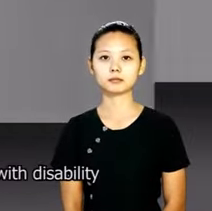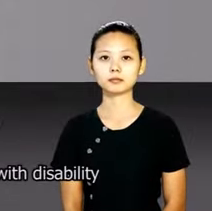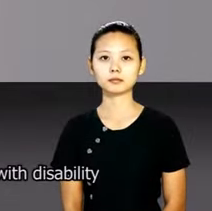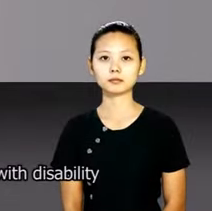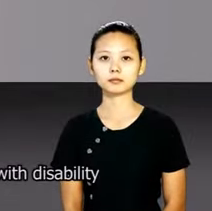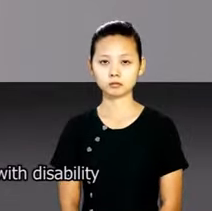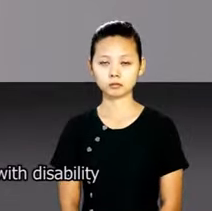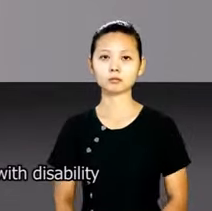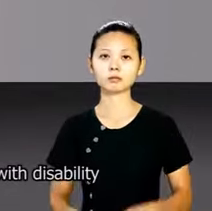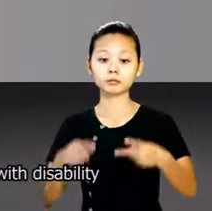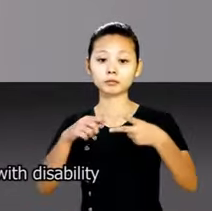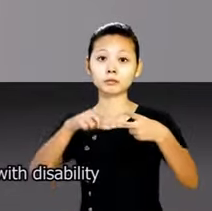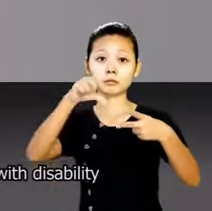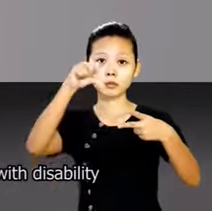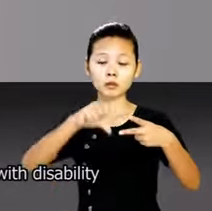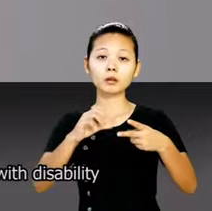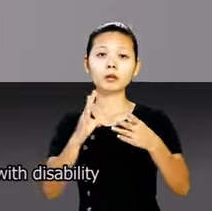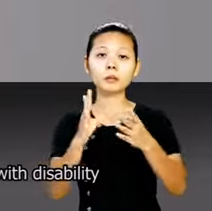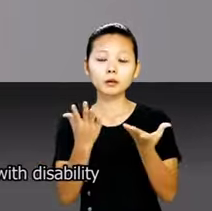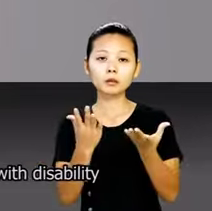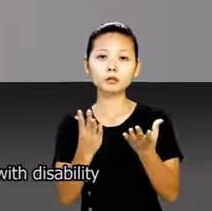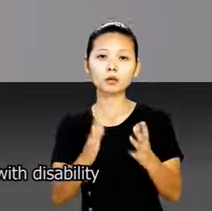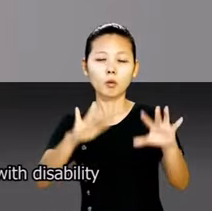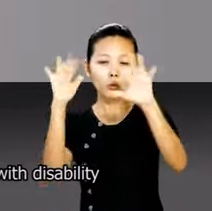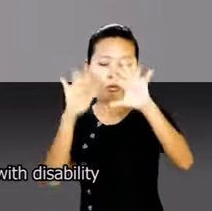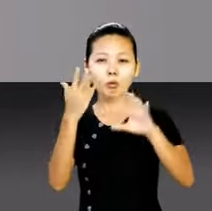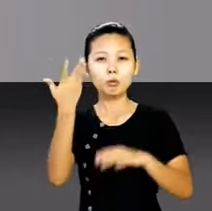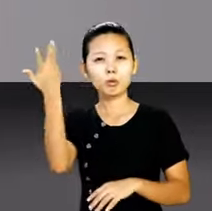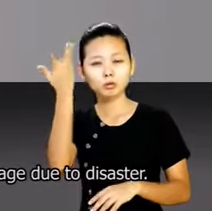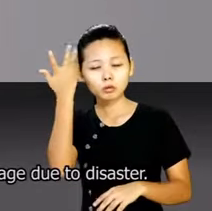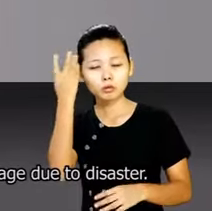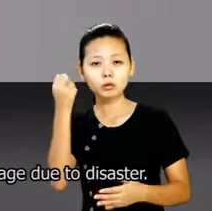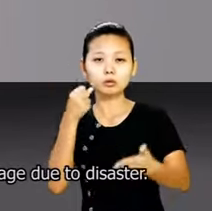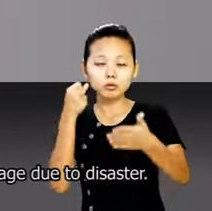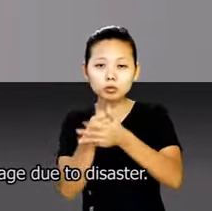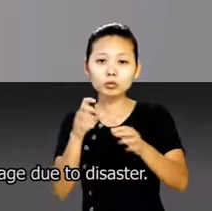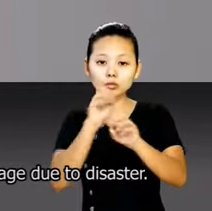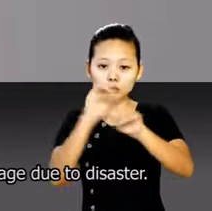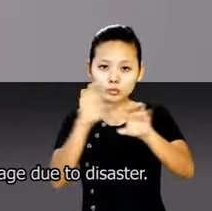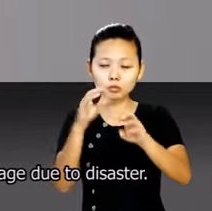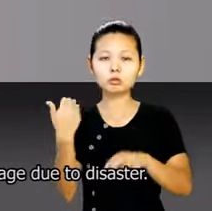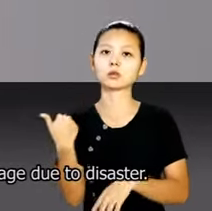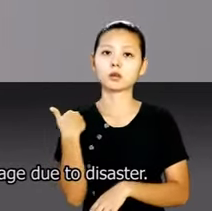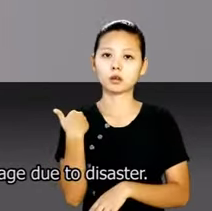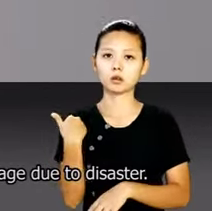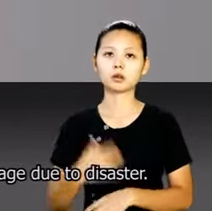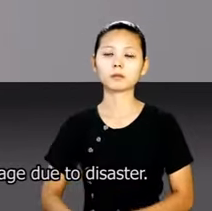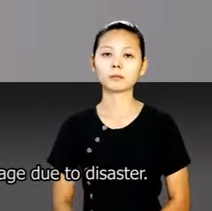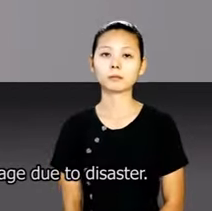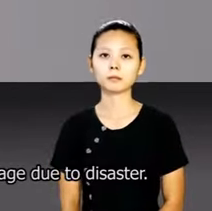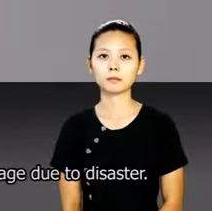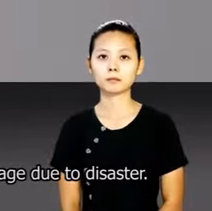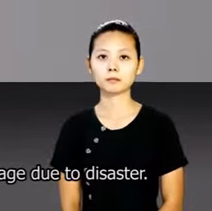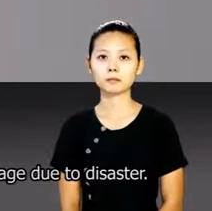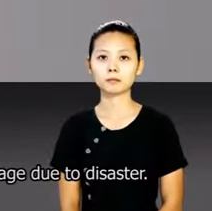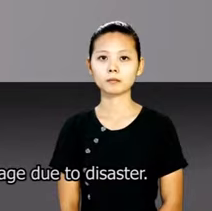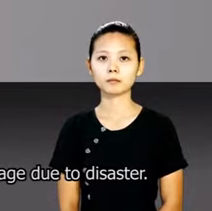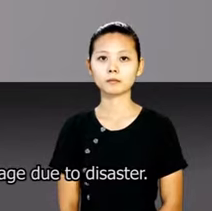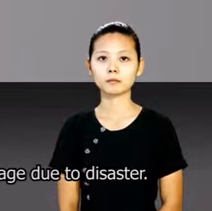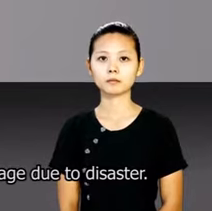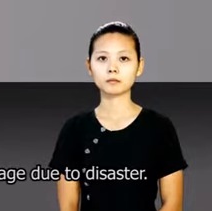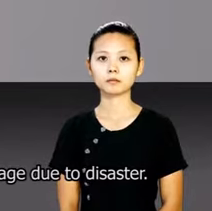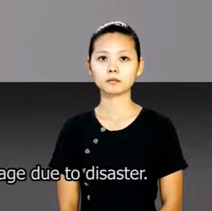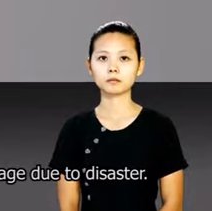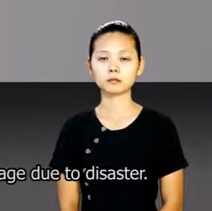The weakness here is that these people with disability cannot access information about loss and damage due